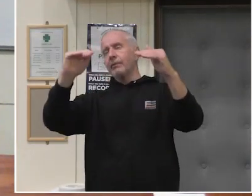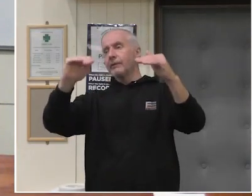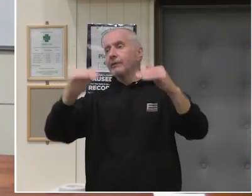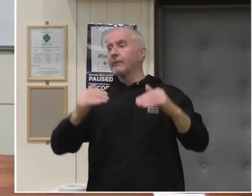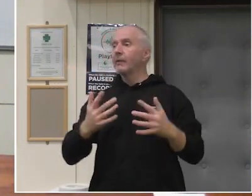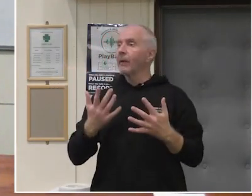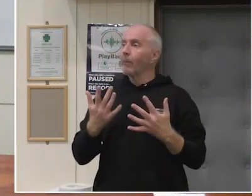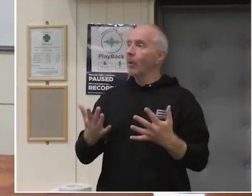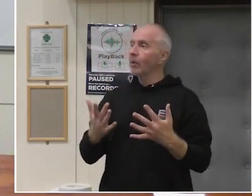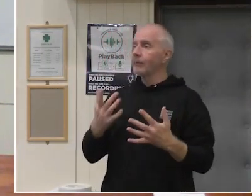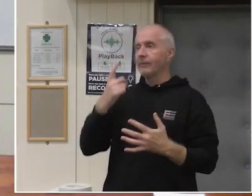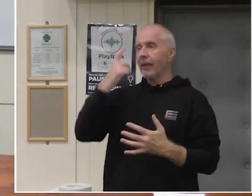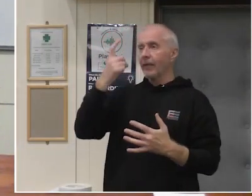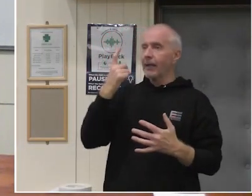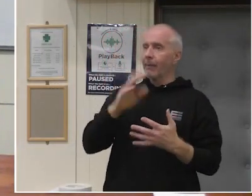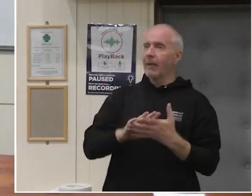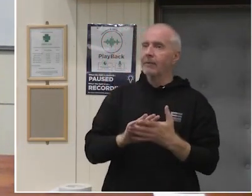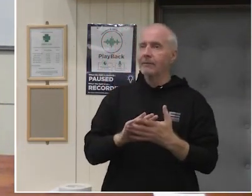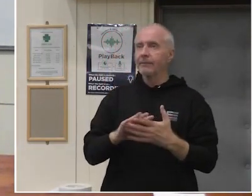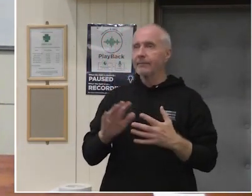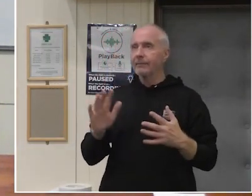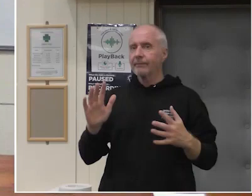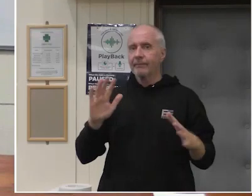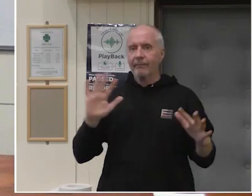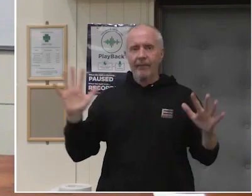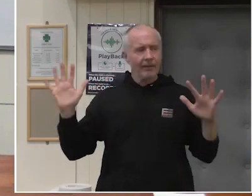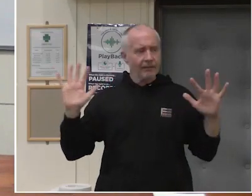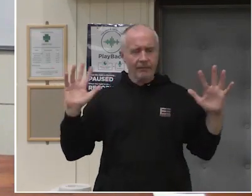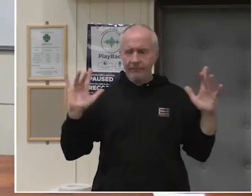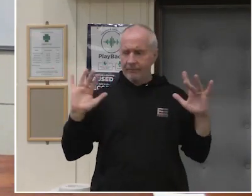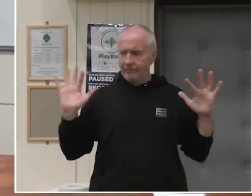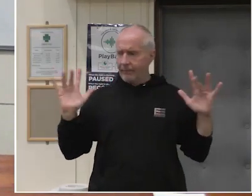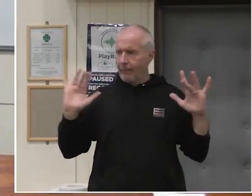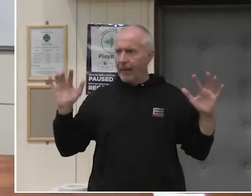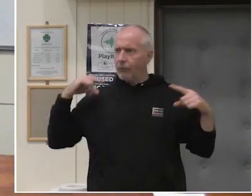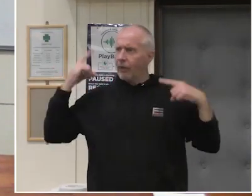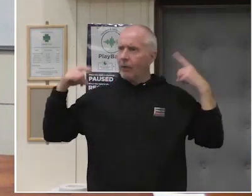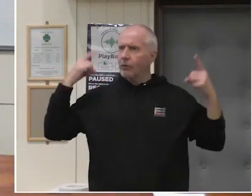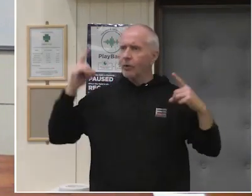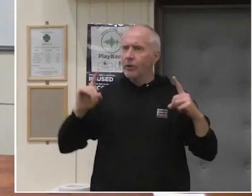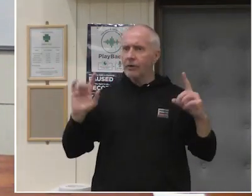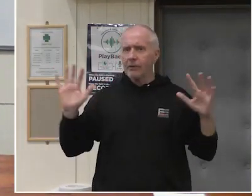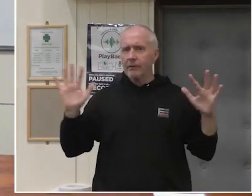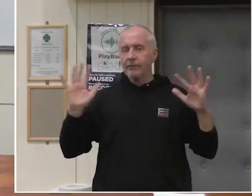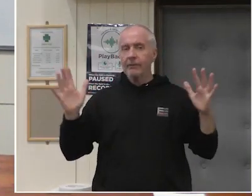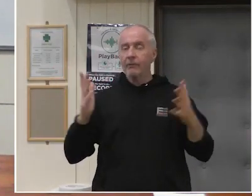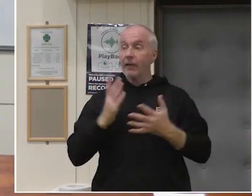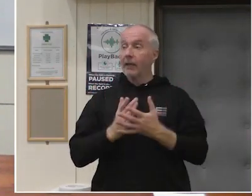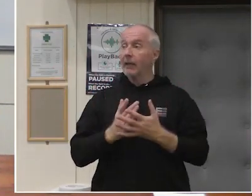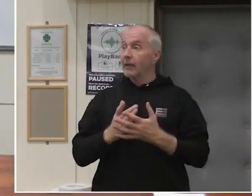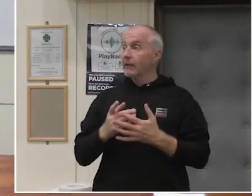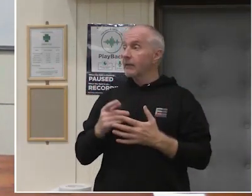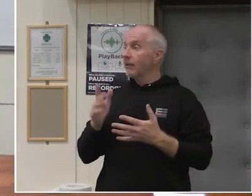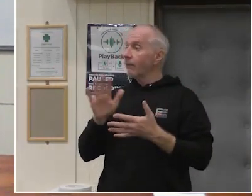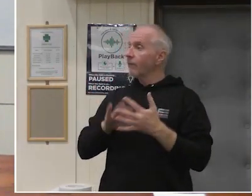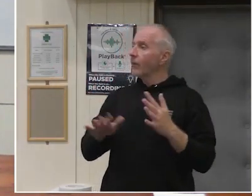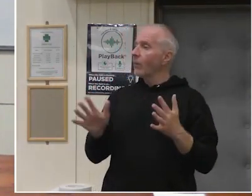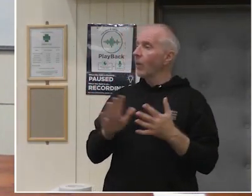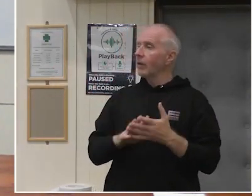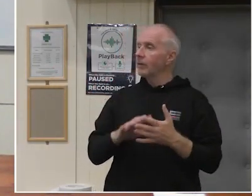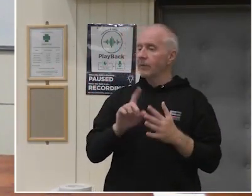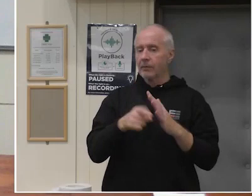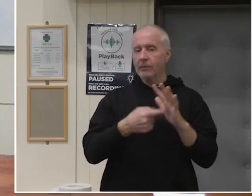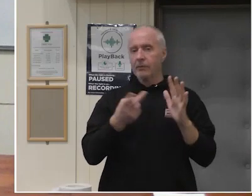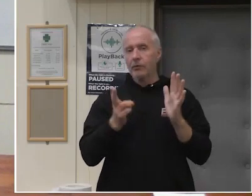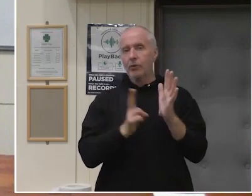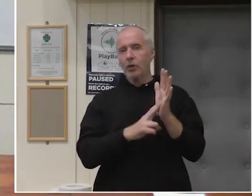for then is how much background noise have we got. Well, this all tends in our particular case to come from what we call Johnson